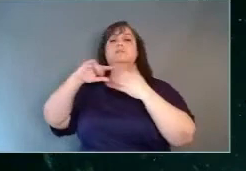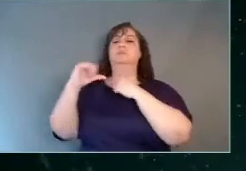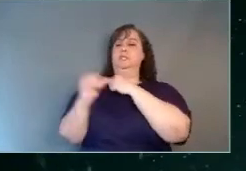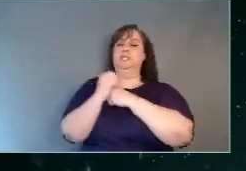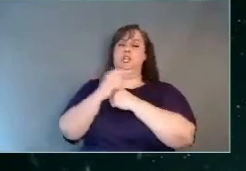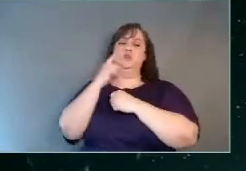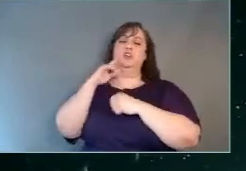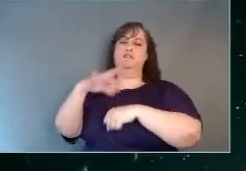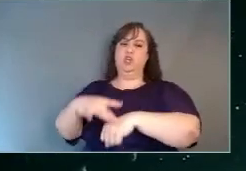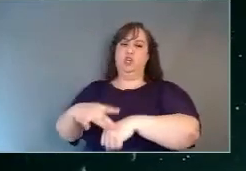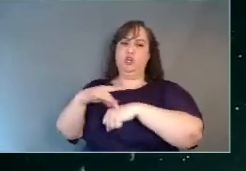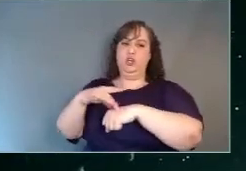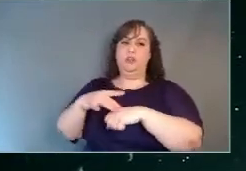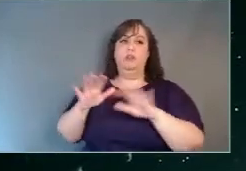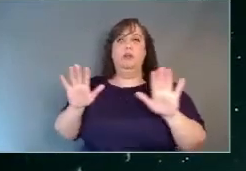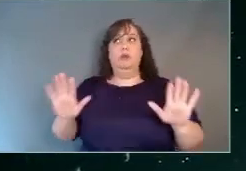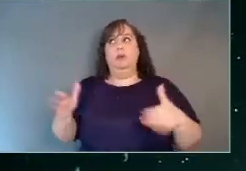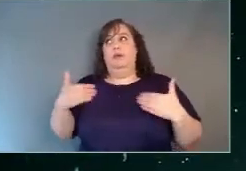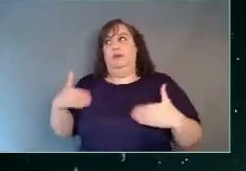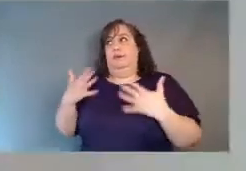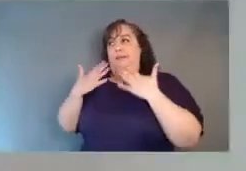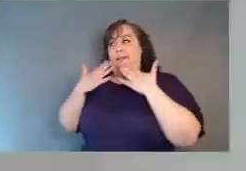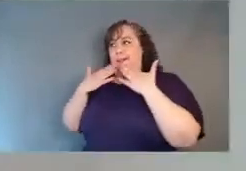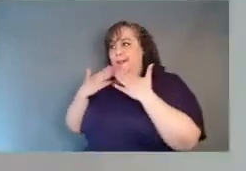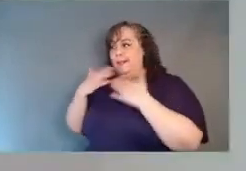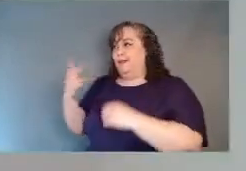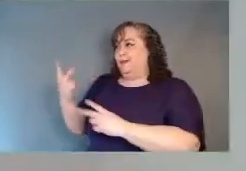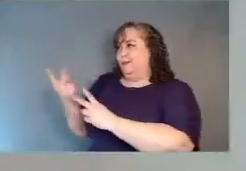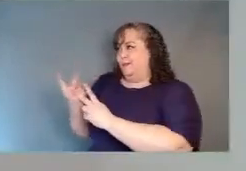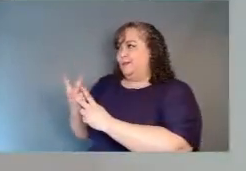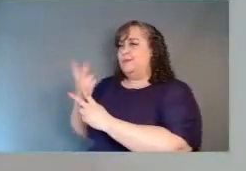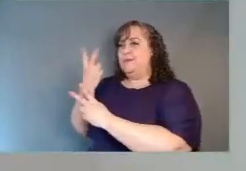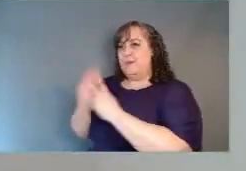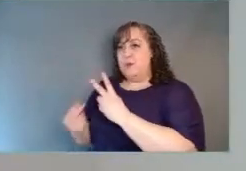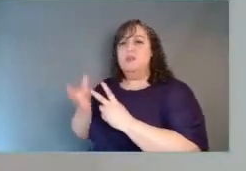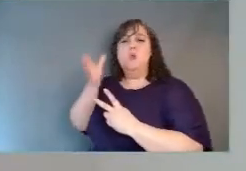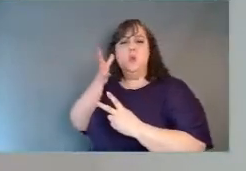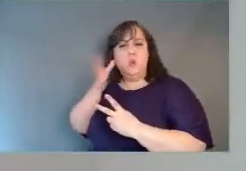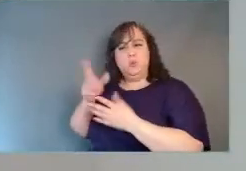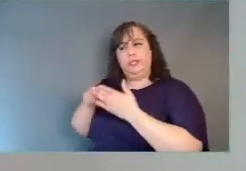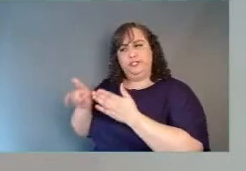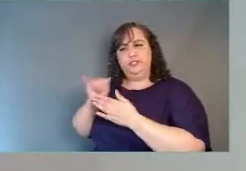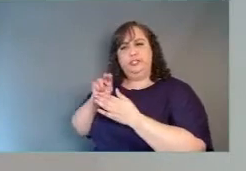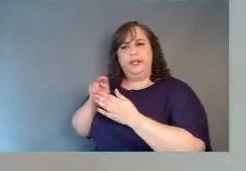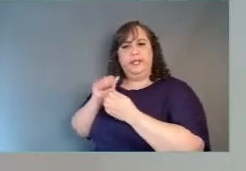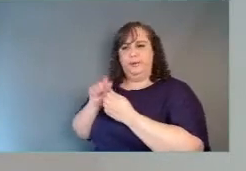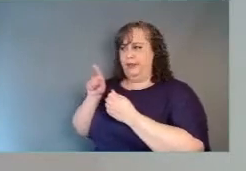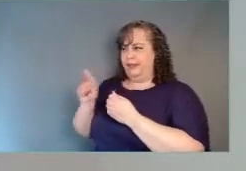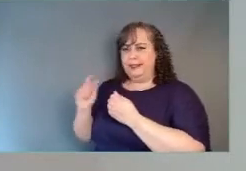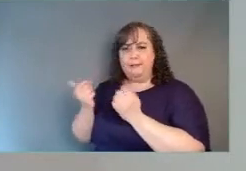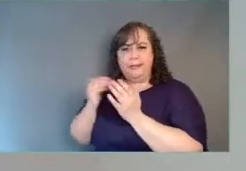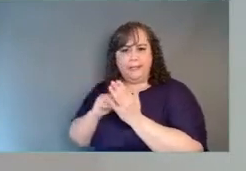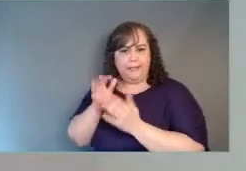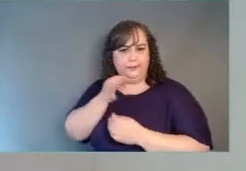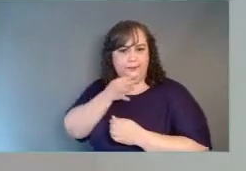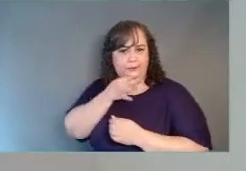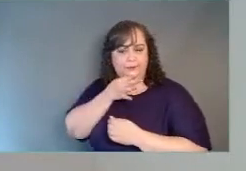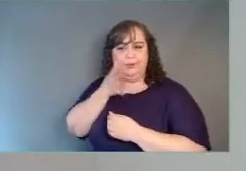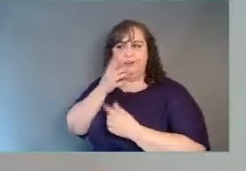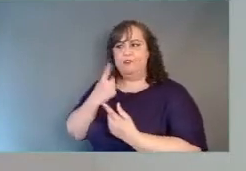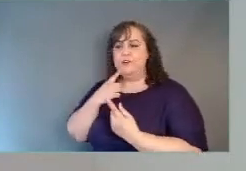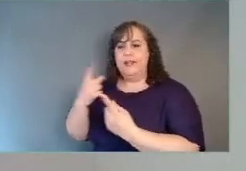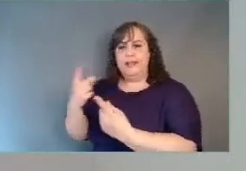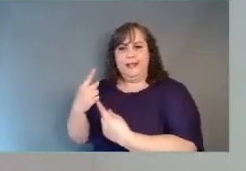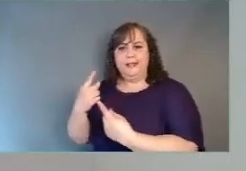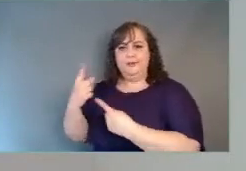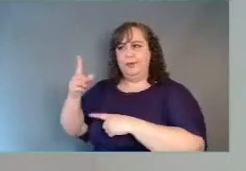Wow. Well, thank you so much, Danny and Tarek. We'll be right back with our experts to answer a few more questions. Remember that you